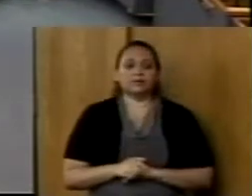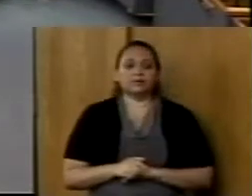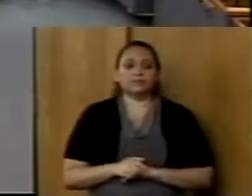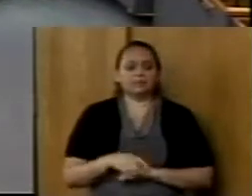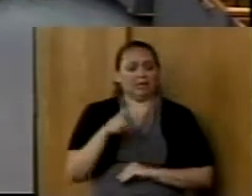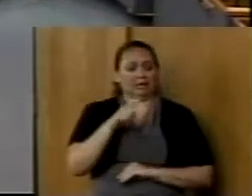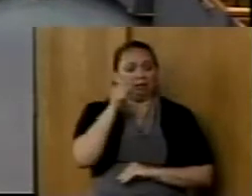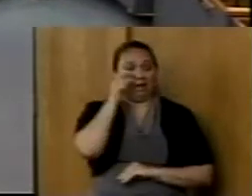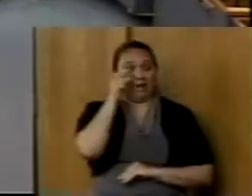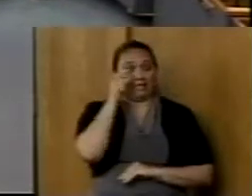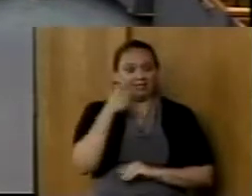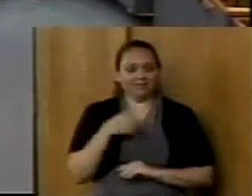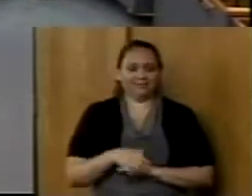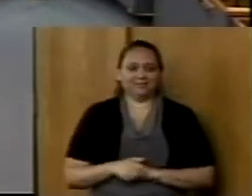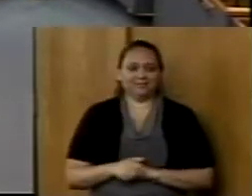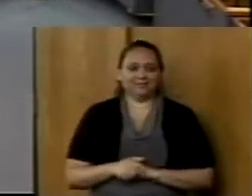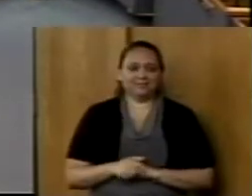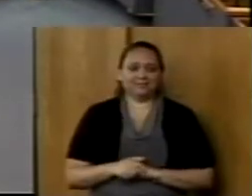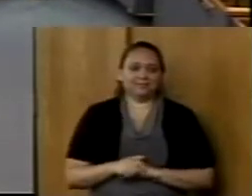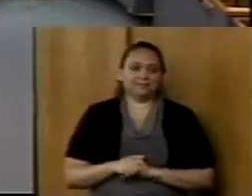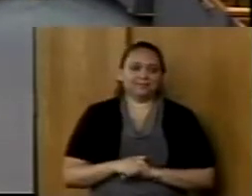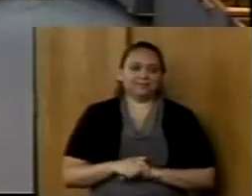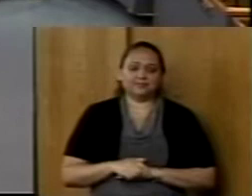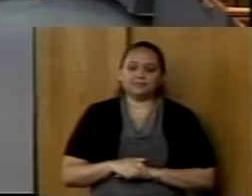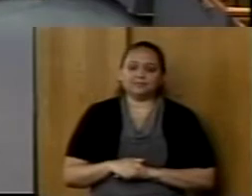need my glasses, I'm sorry, while y'all stand up here.